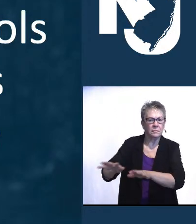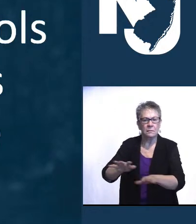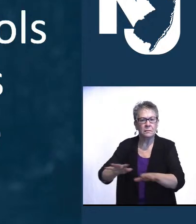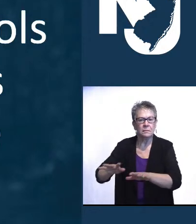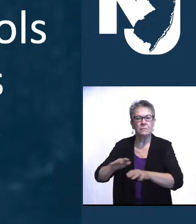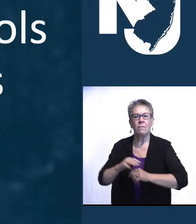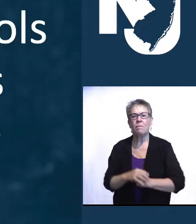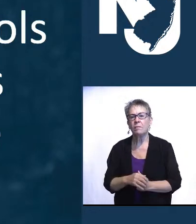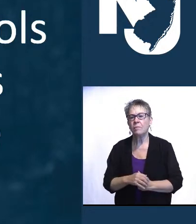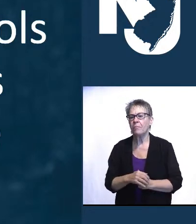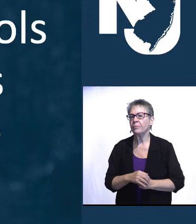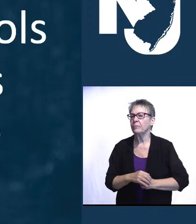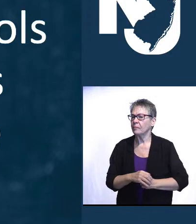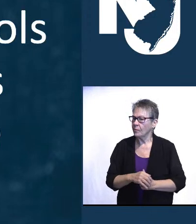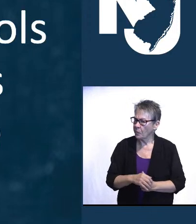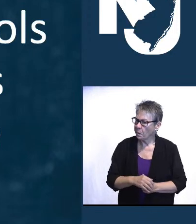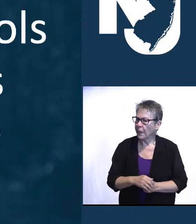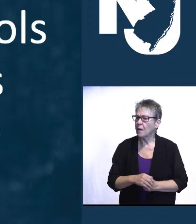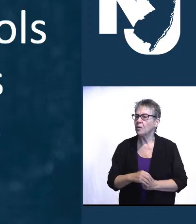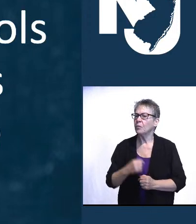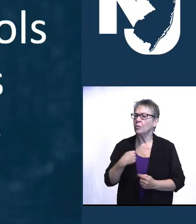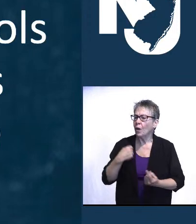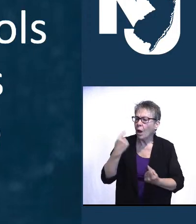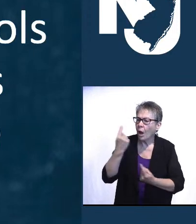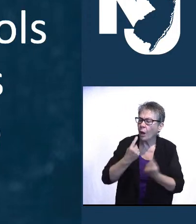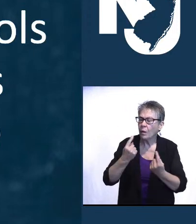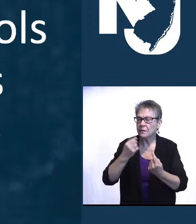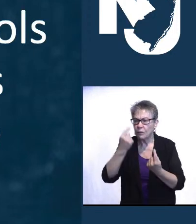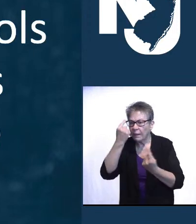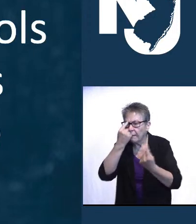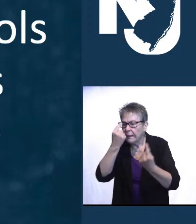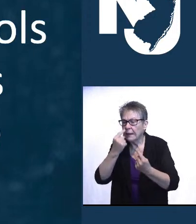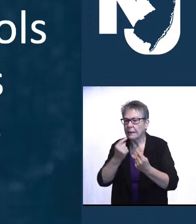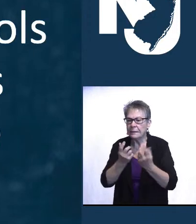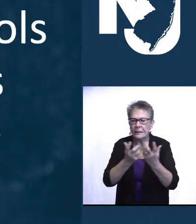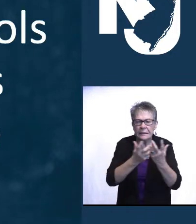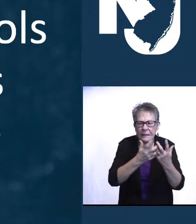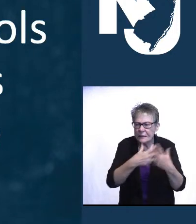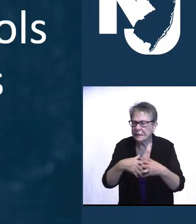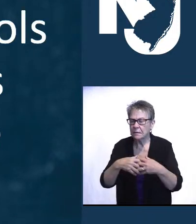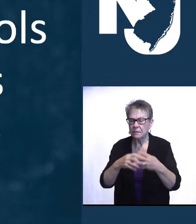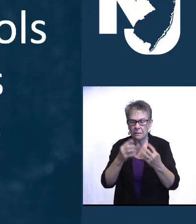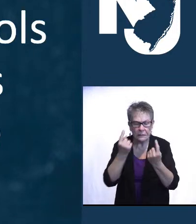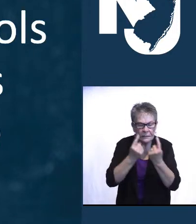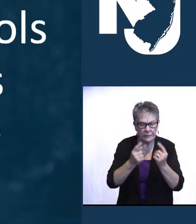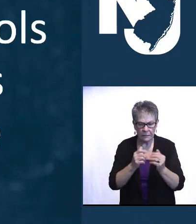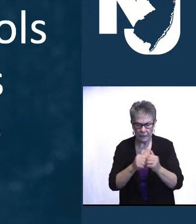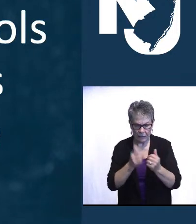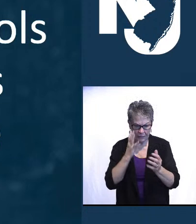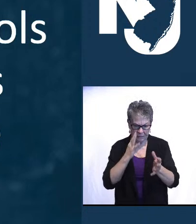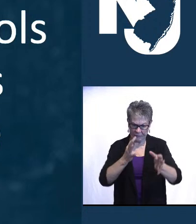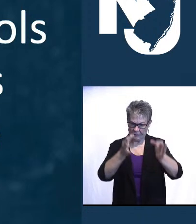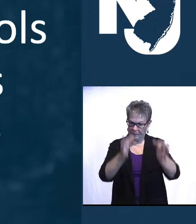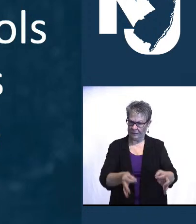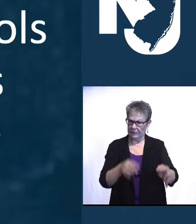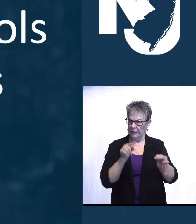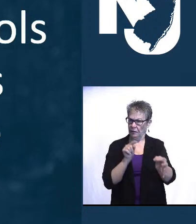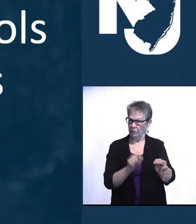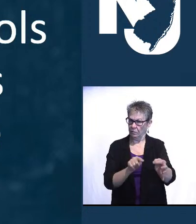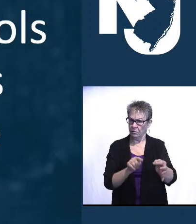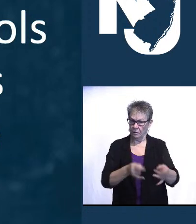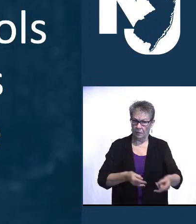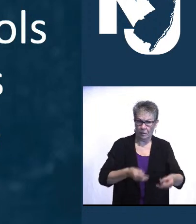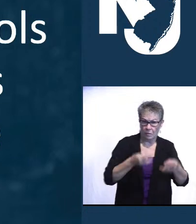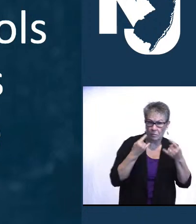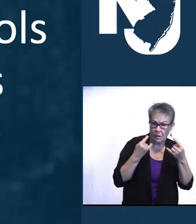the pandemic. The mask mandate has been part of a many-layered approach to being able to safely keep our schools open, because